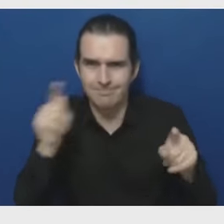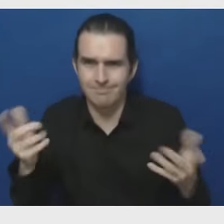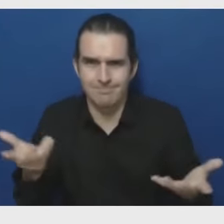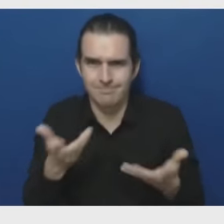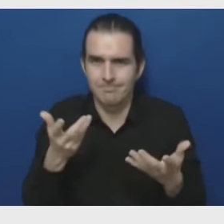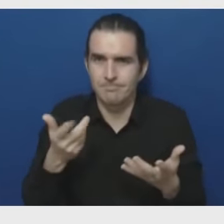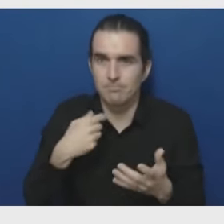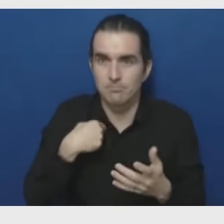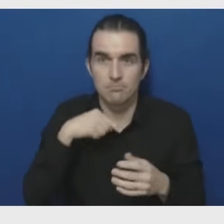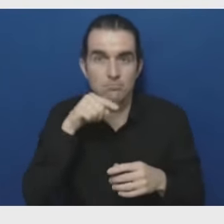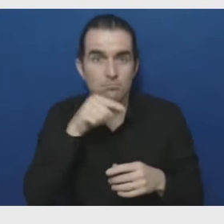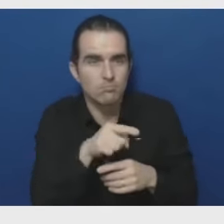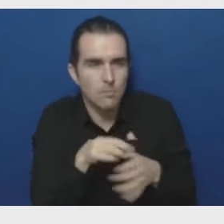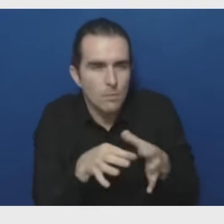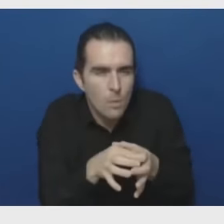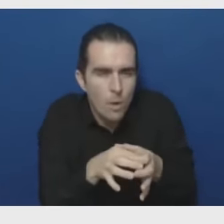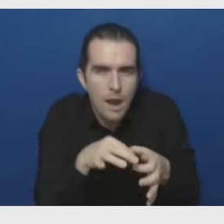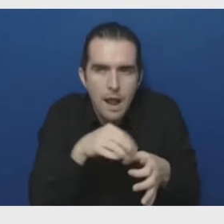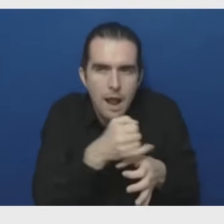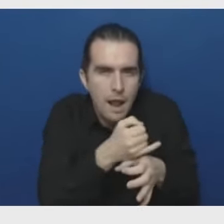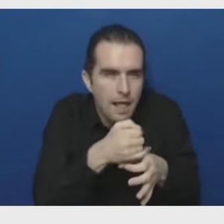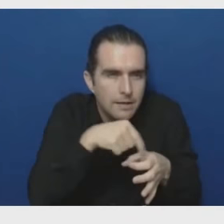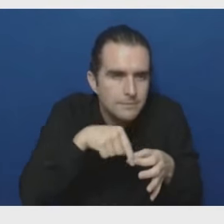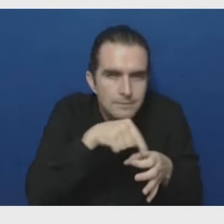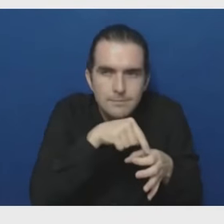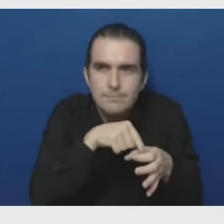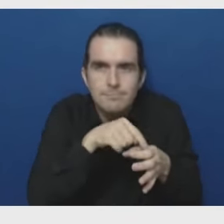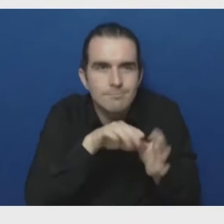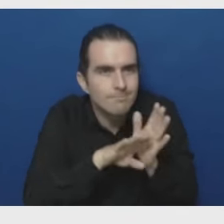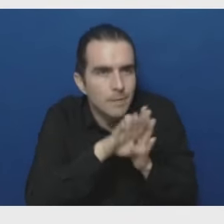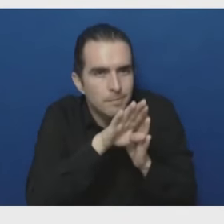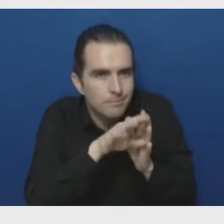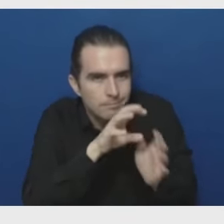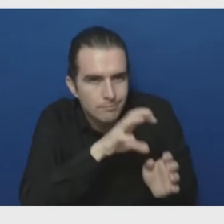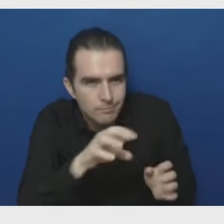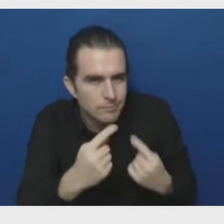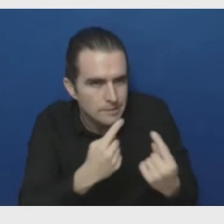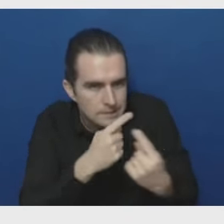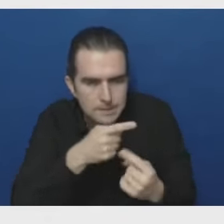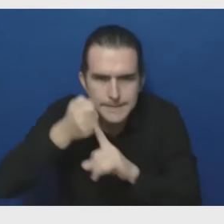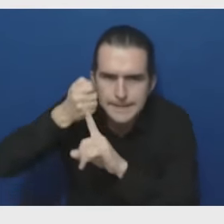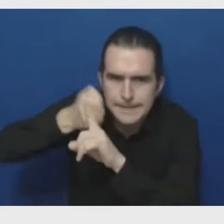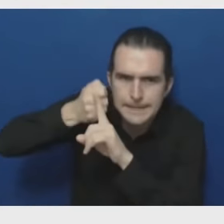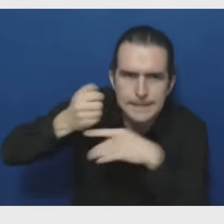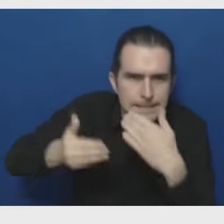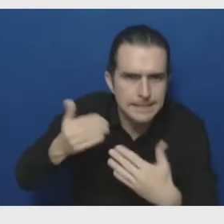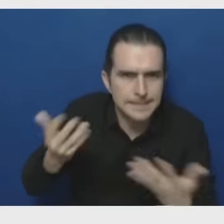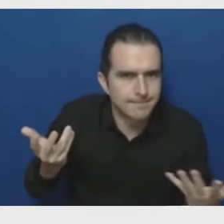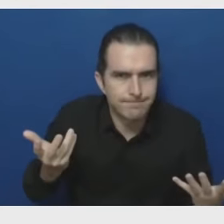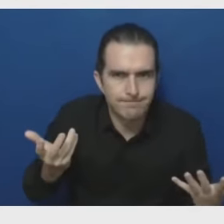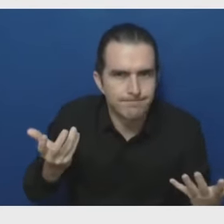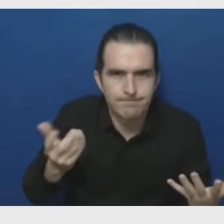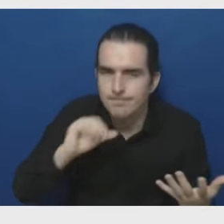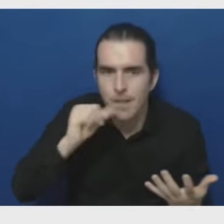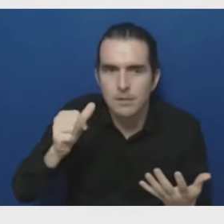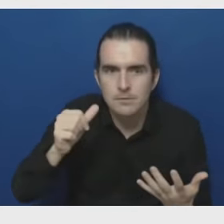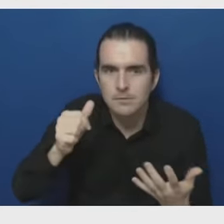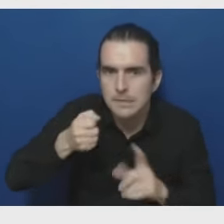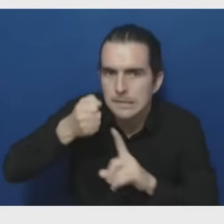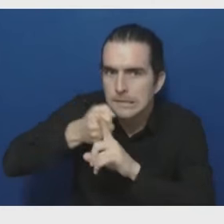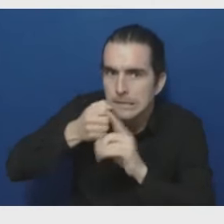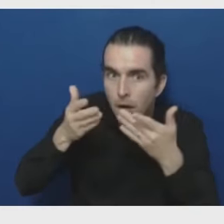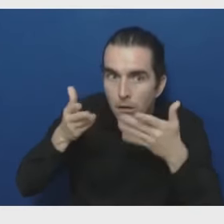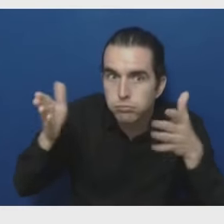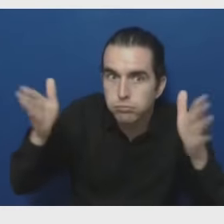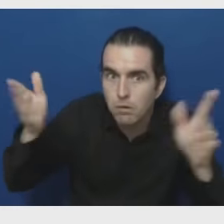together with the vulnerability, the population and the economic power of Africa